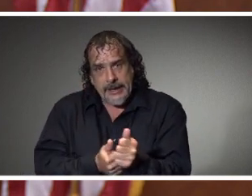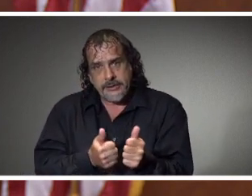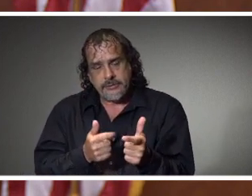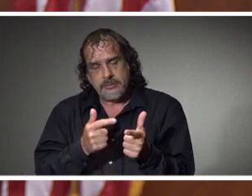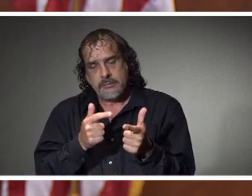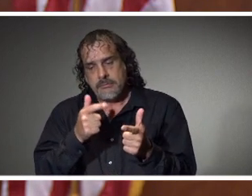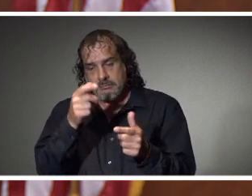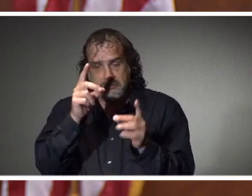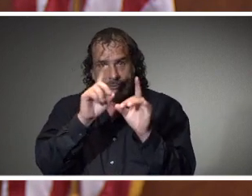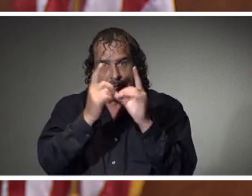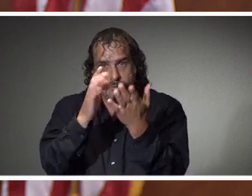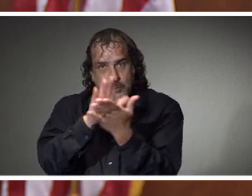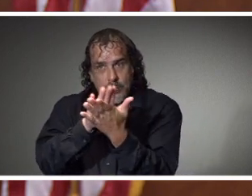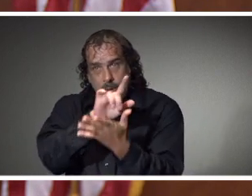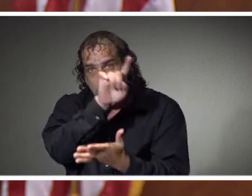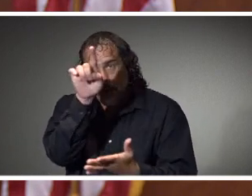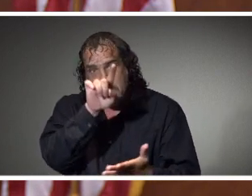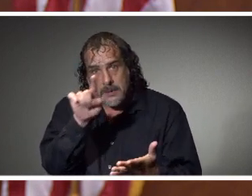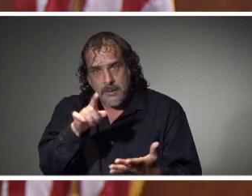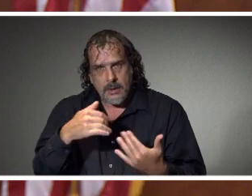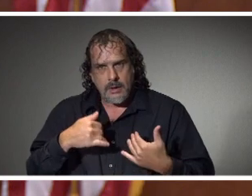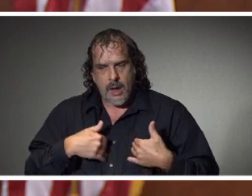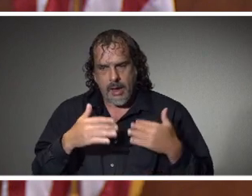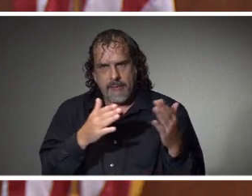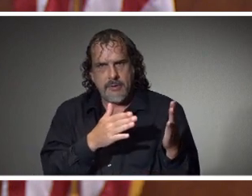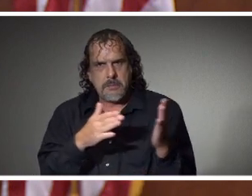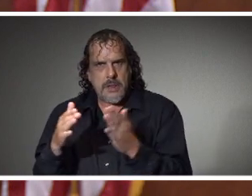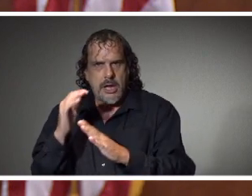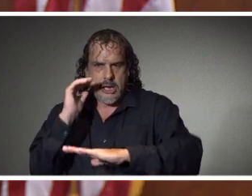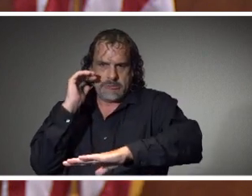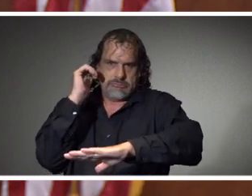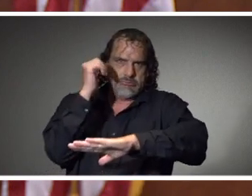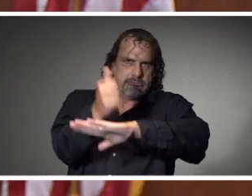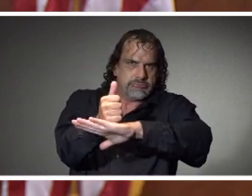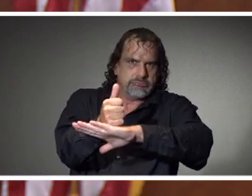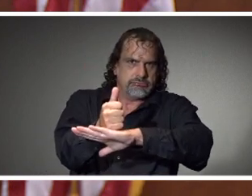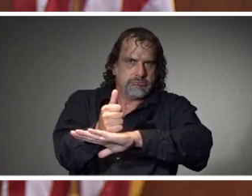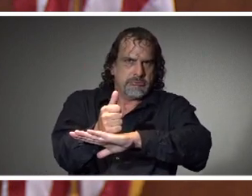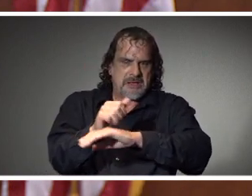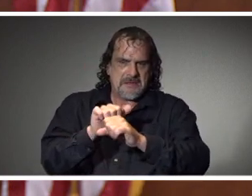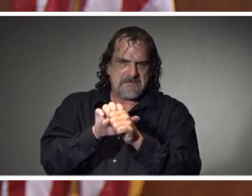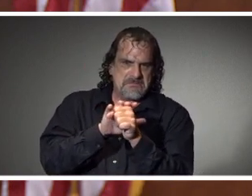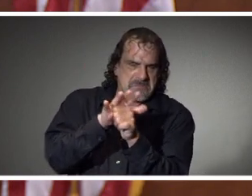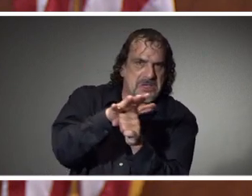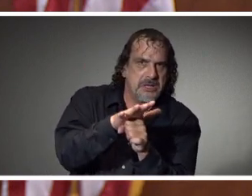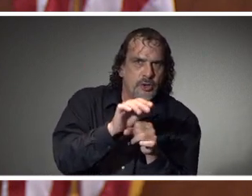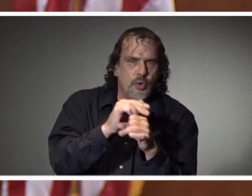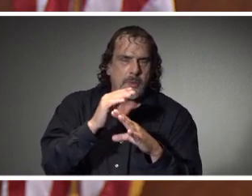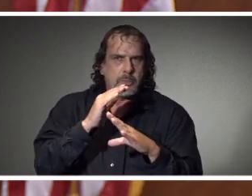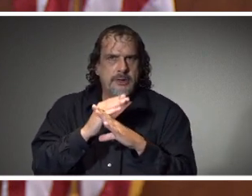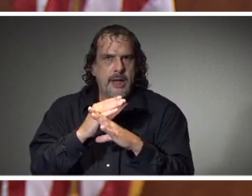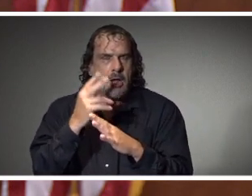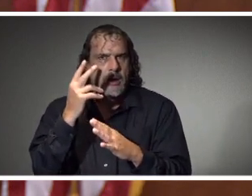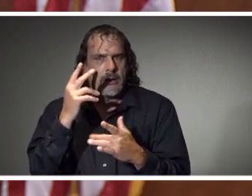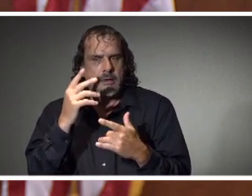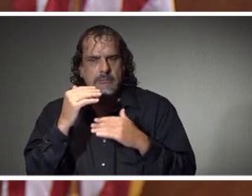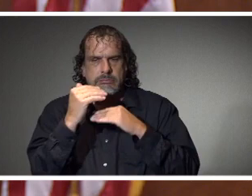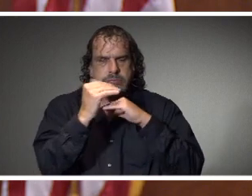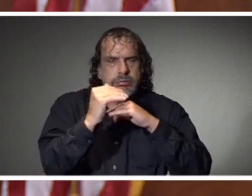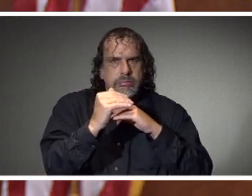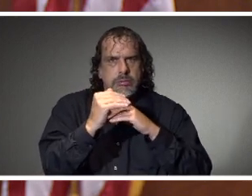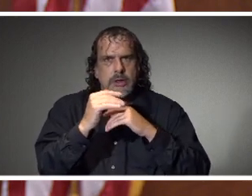various districts have plans in place that are sufficient to protect and to mitigate